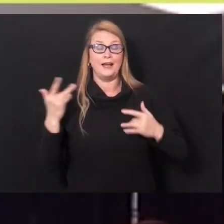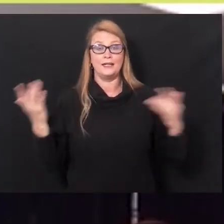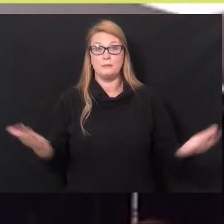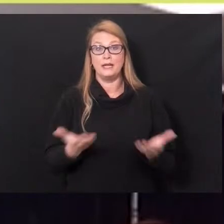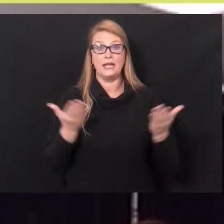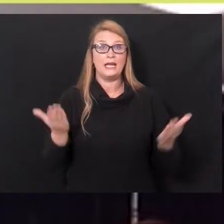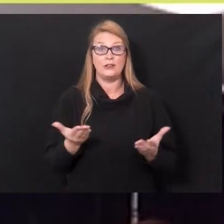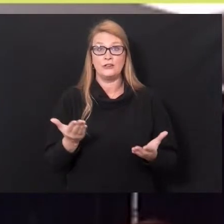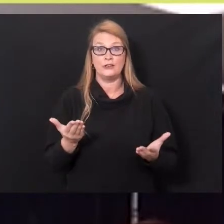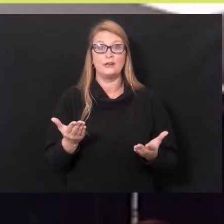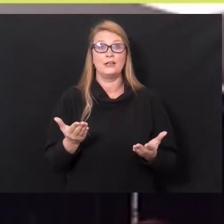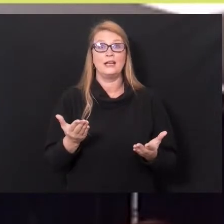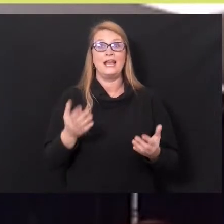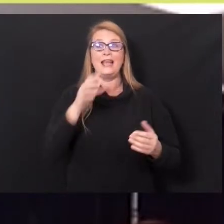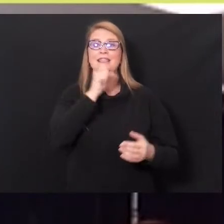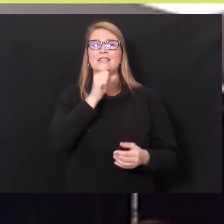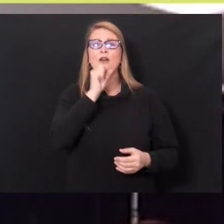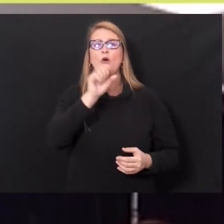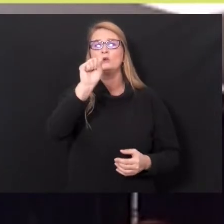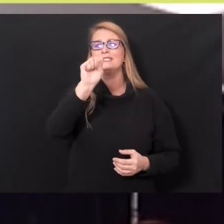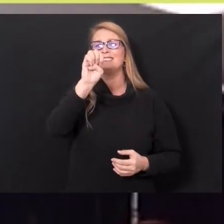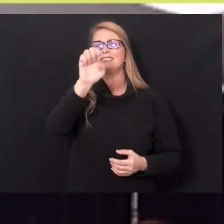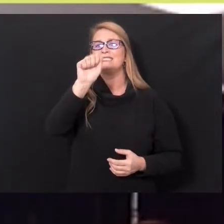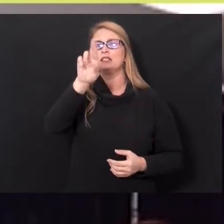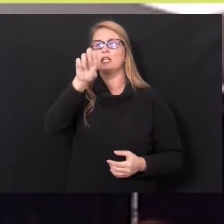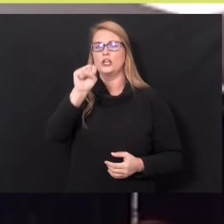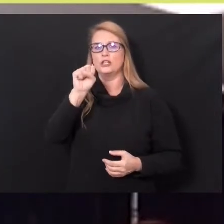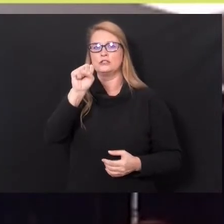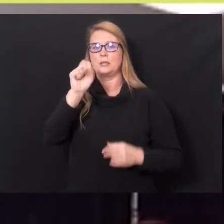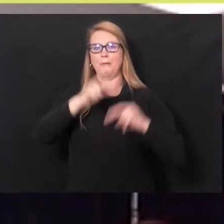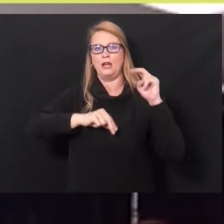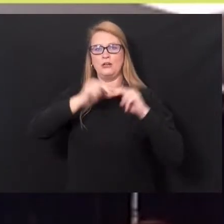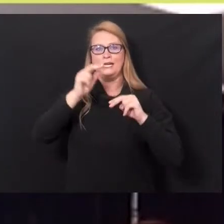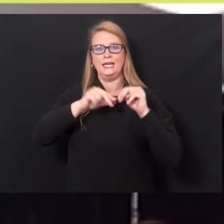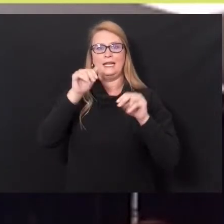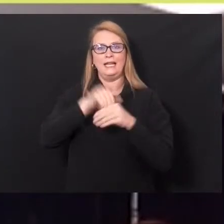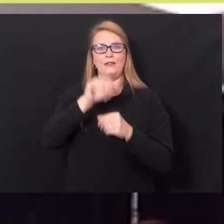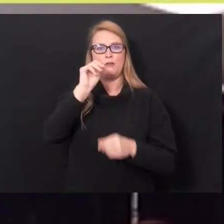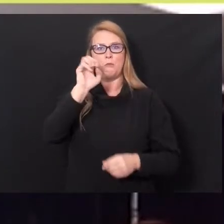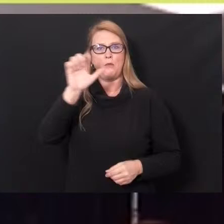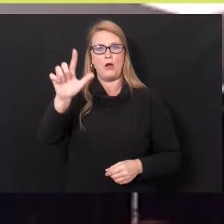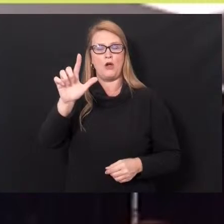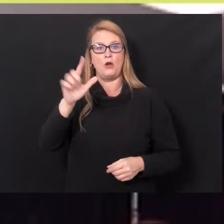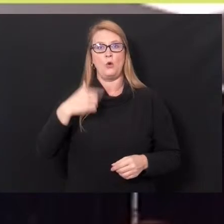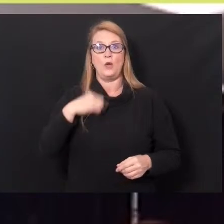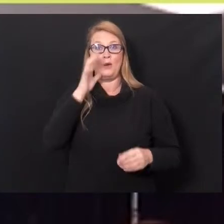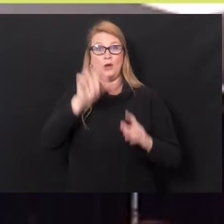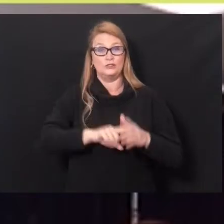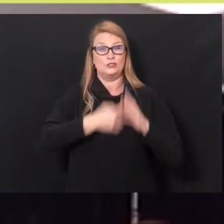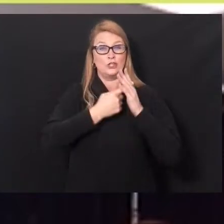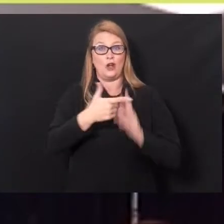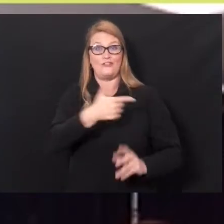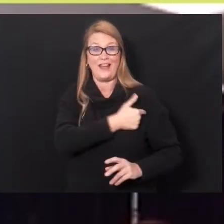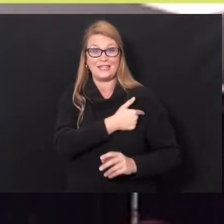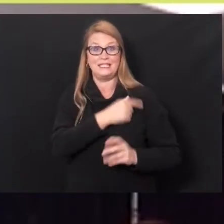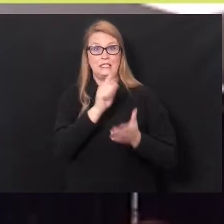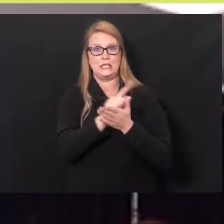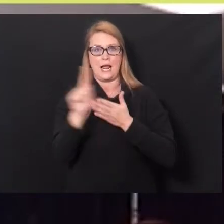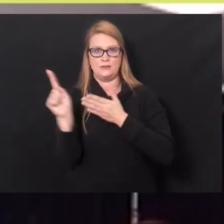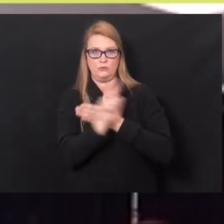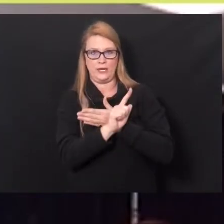in the old Sears building, set up, ready to start vaccinating next week.